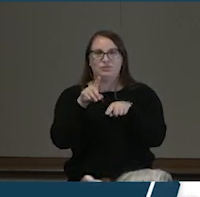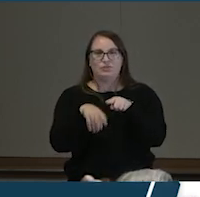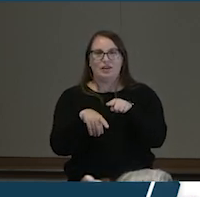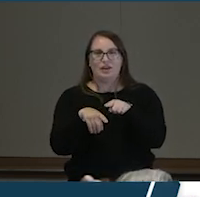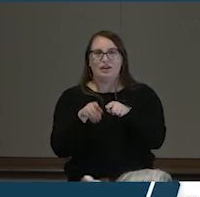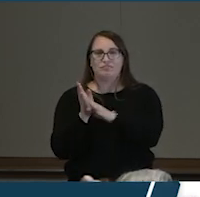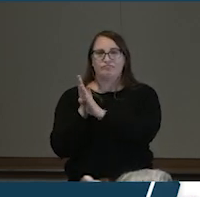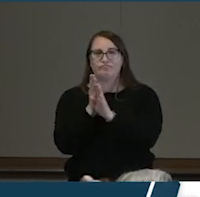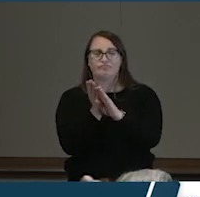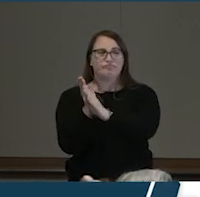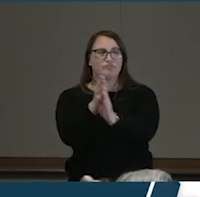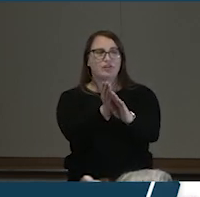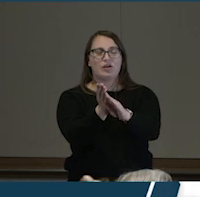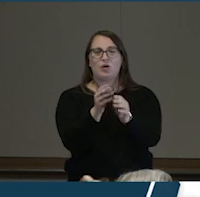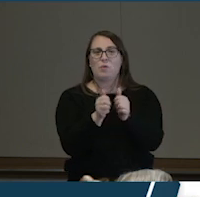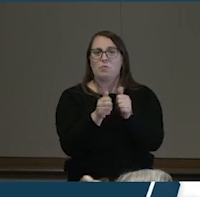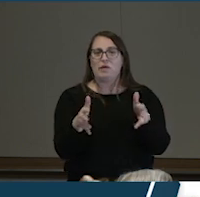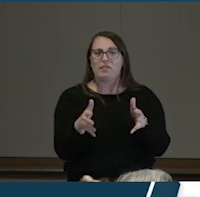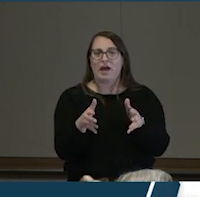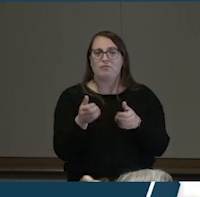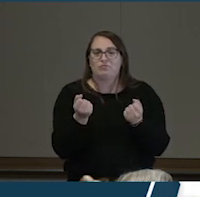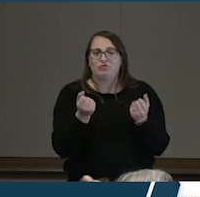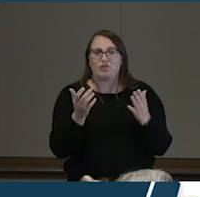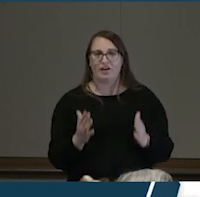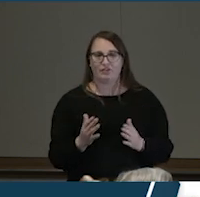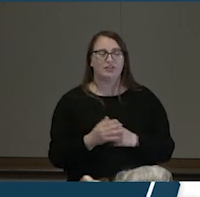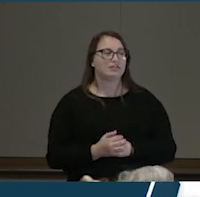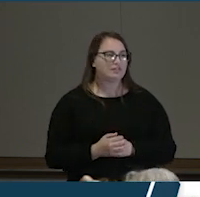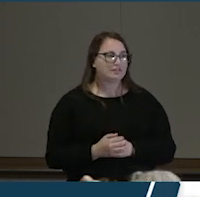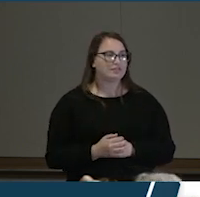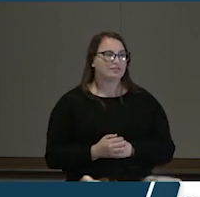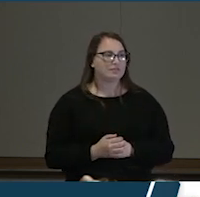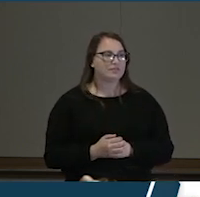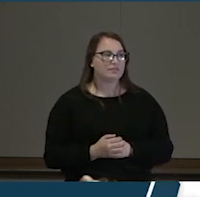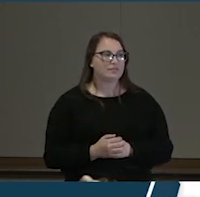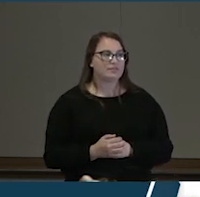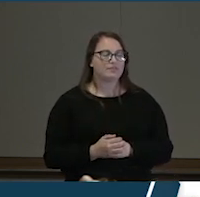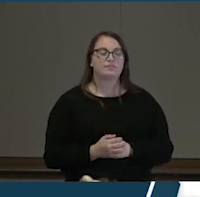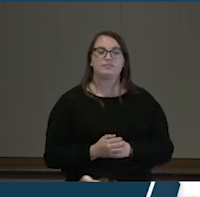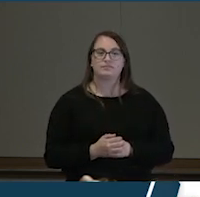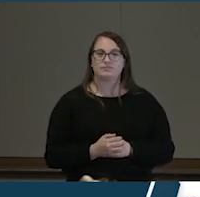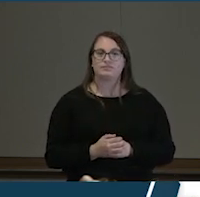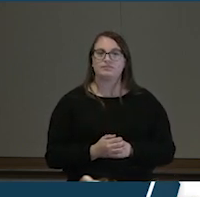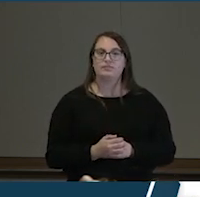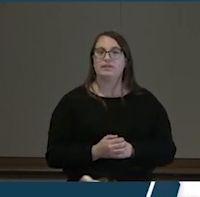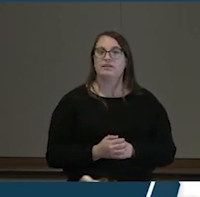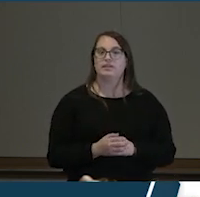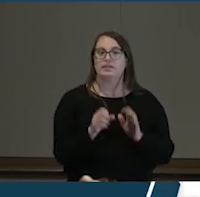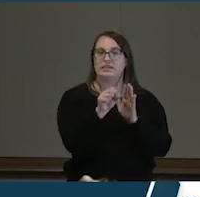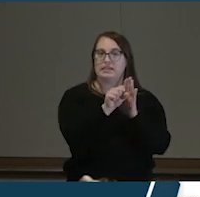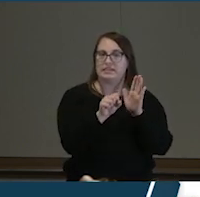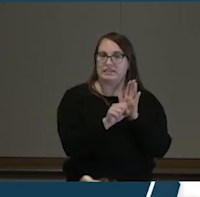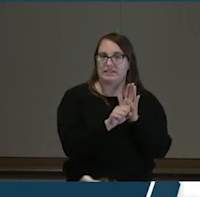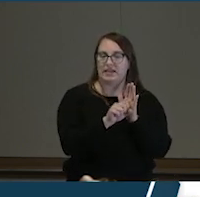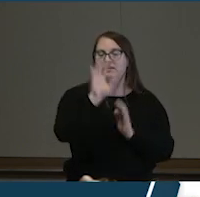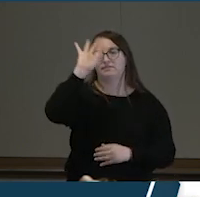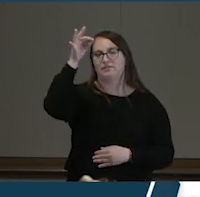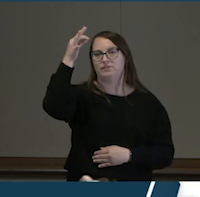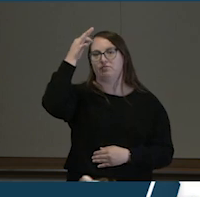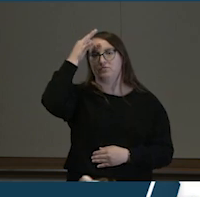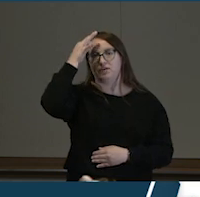need other people to help us with stuff. And then, of course, state and federal legislative, so we got the federal piece in there.